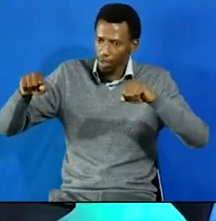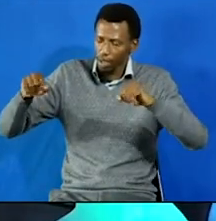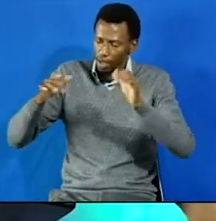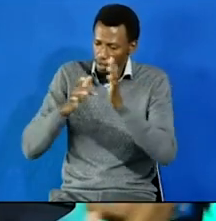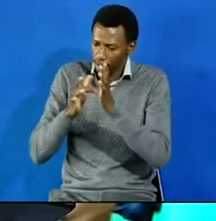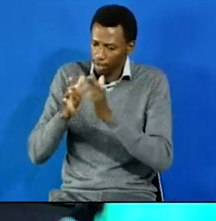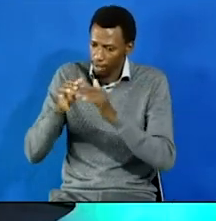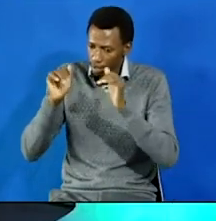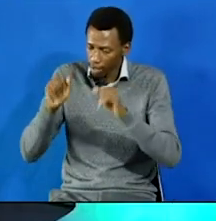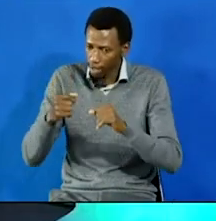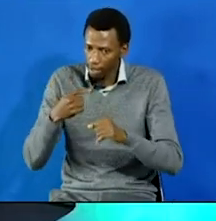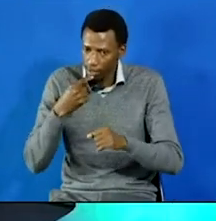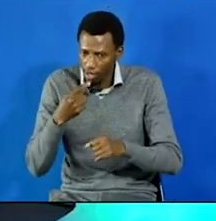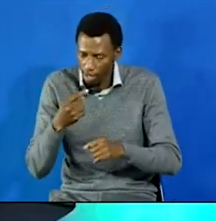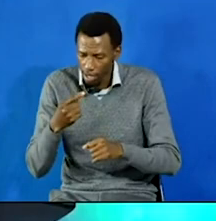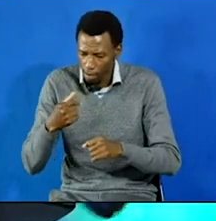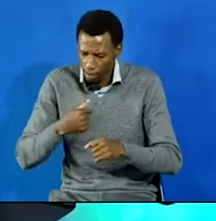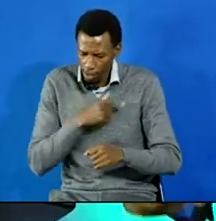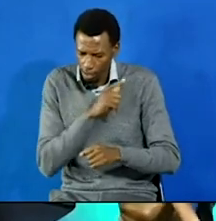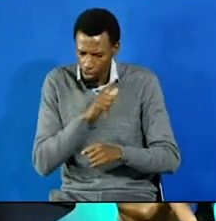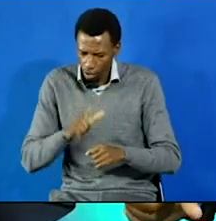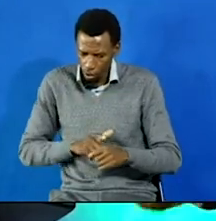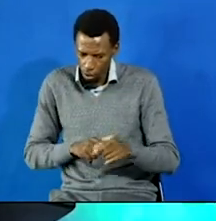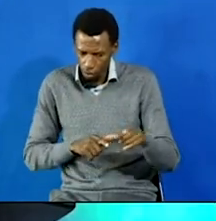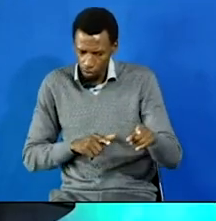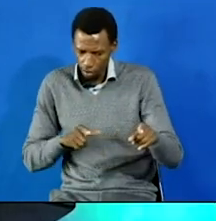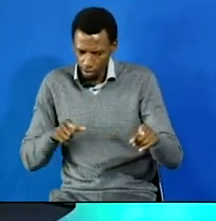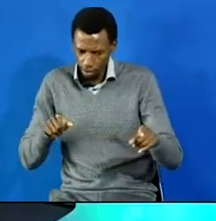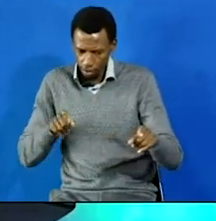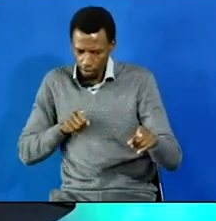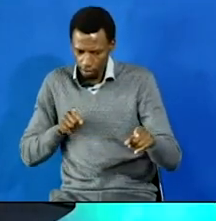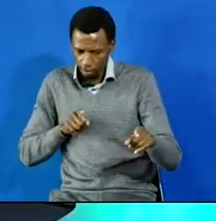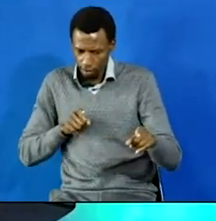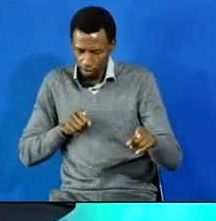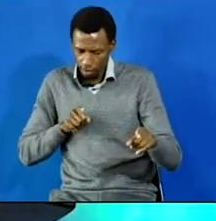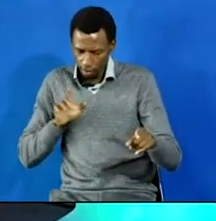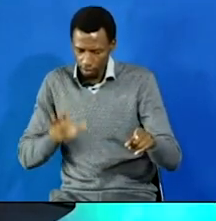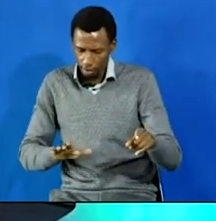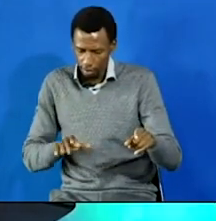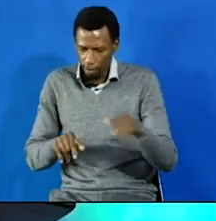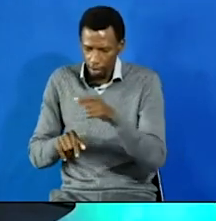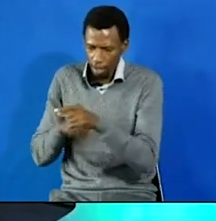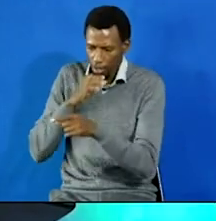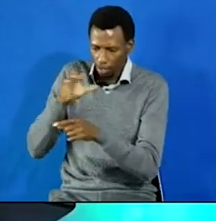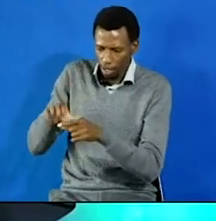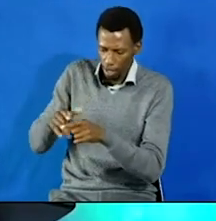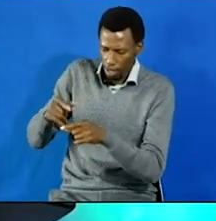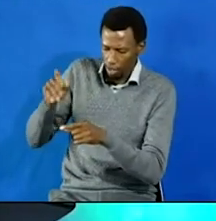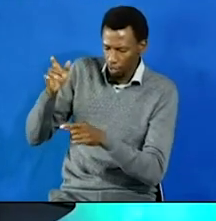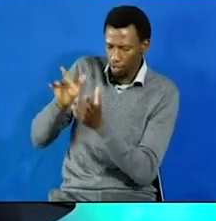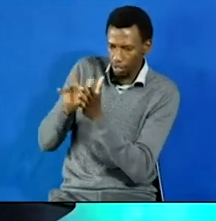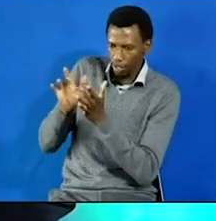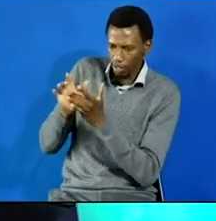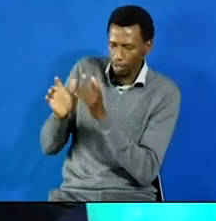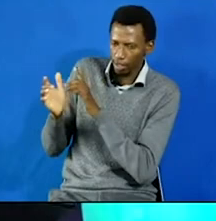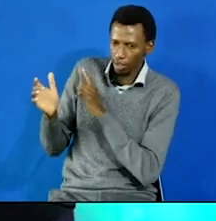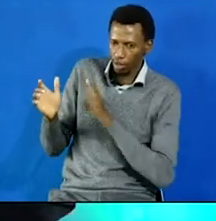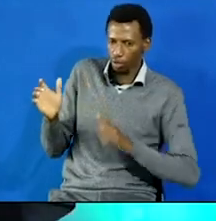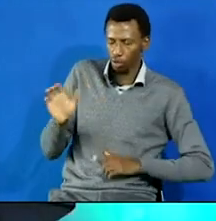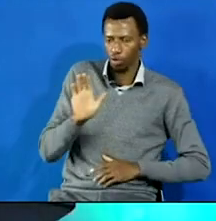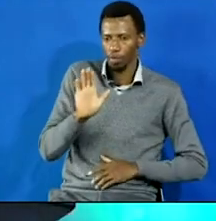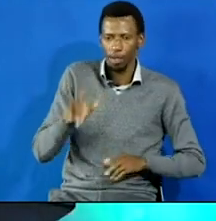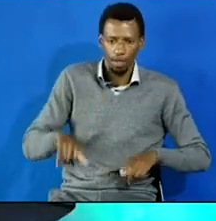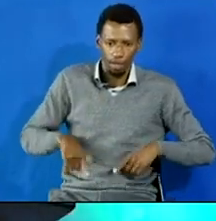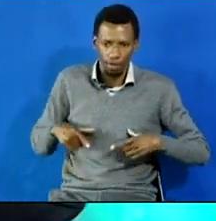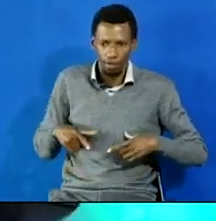Lord of that daughter. I'm the Lord of that son of mine. It would be very unfortunate when